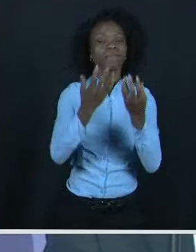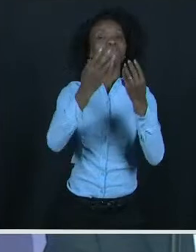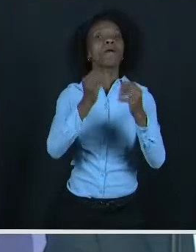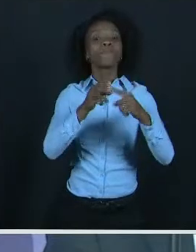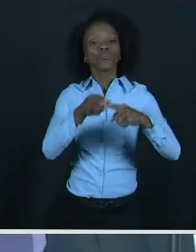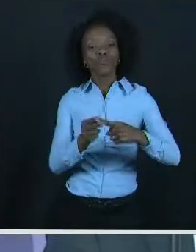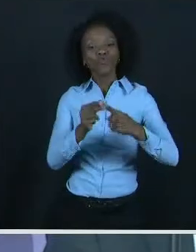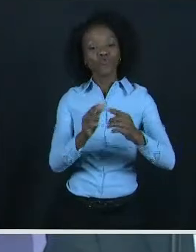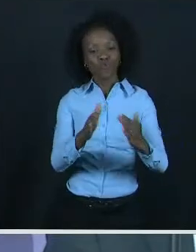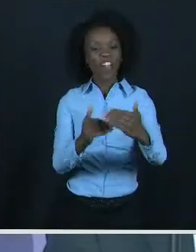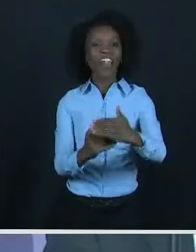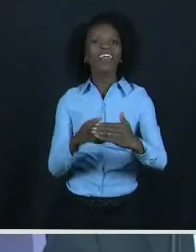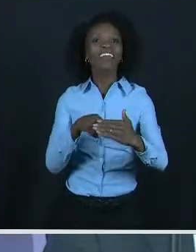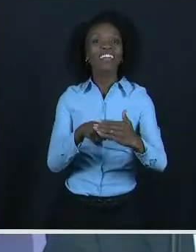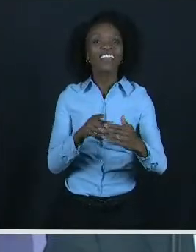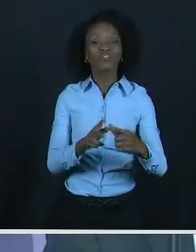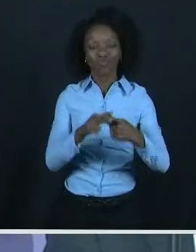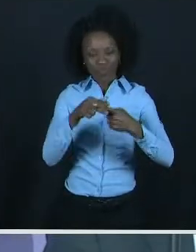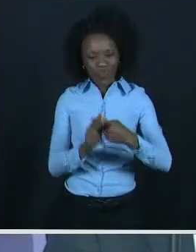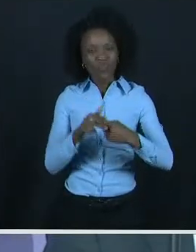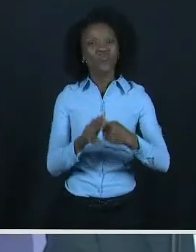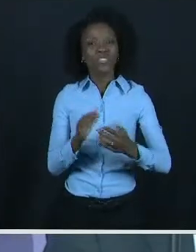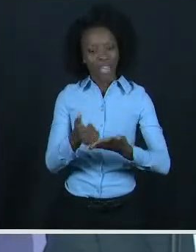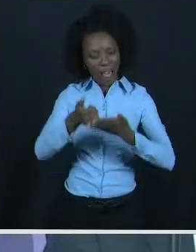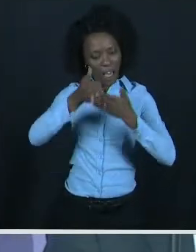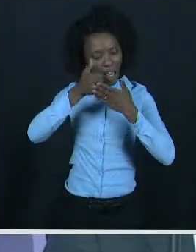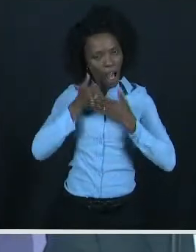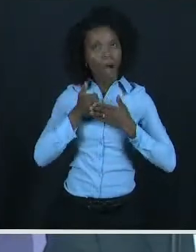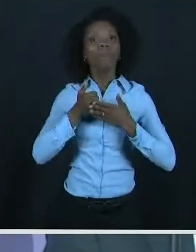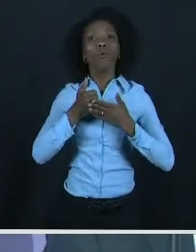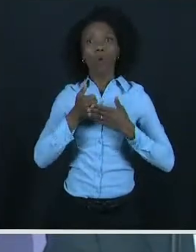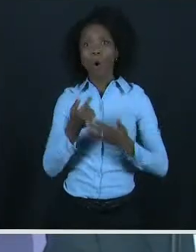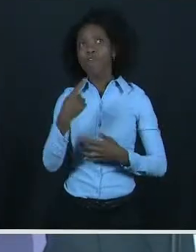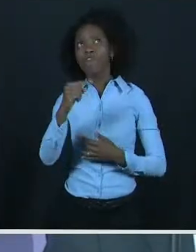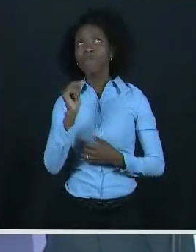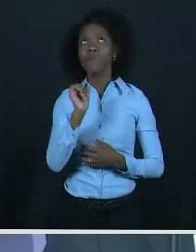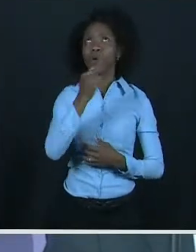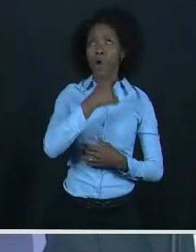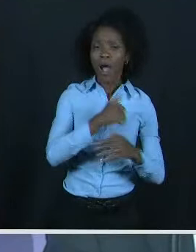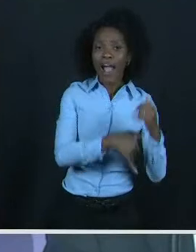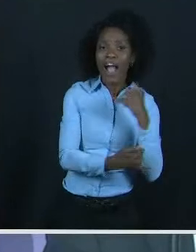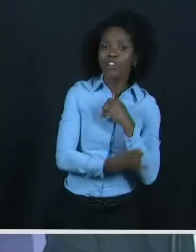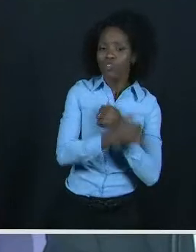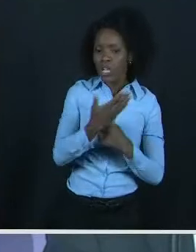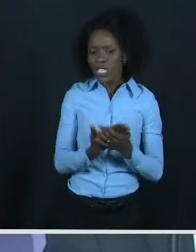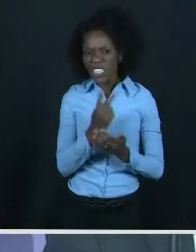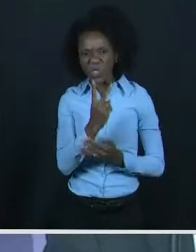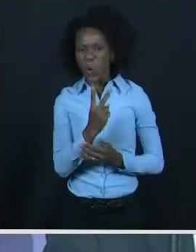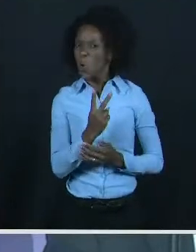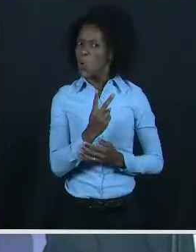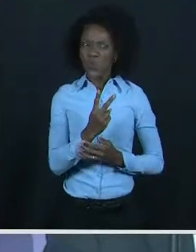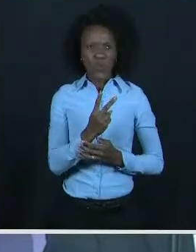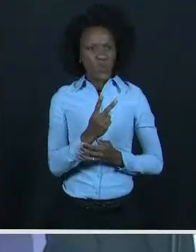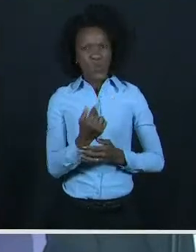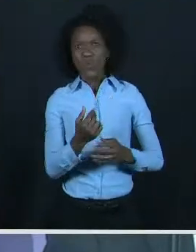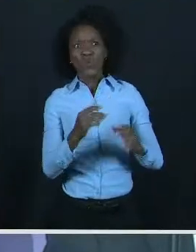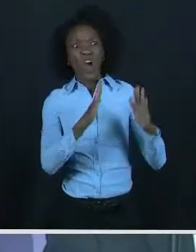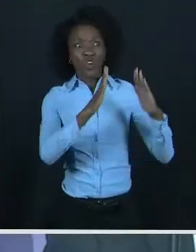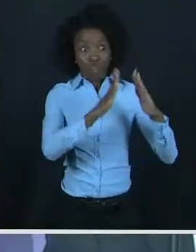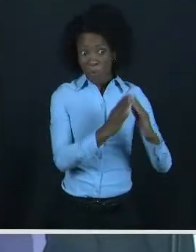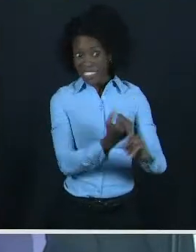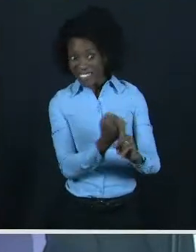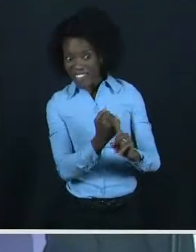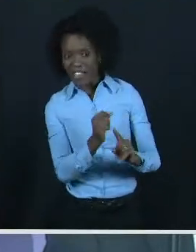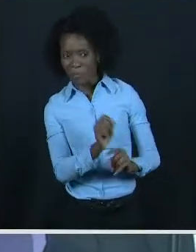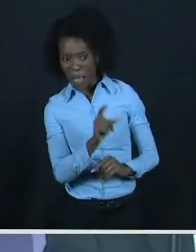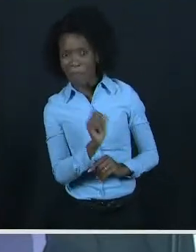our countries to assess the economic cost of domestic violence. Whilst I was minister in the United Kingdom,